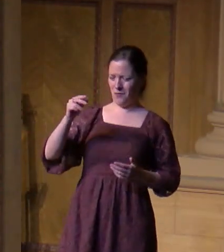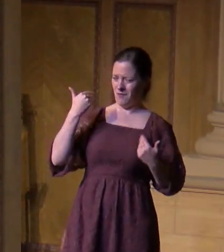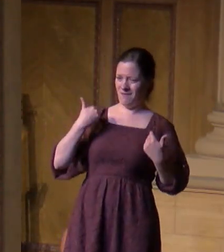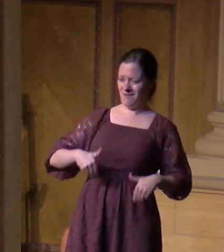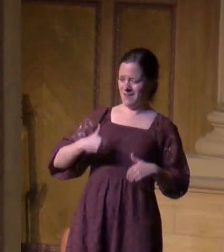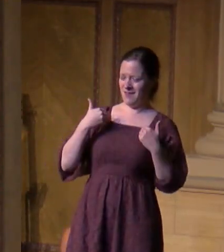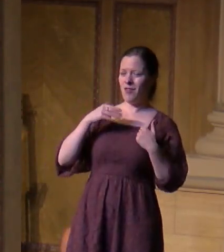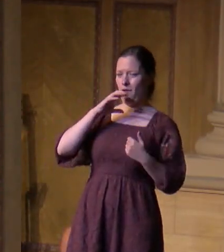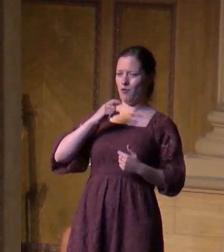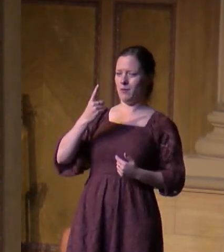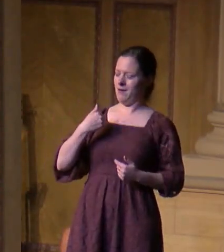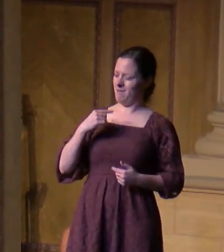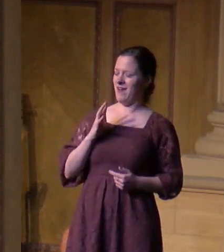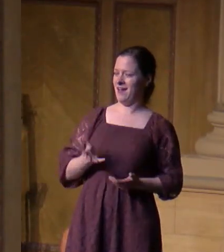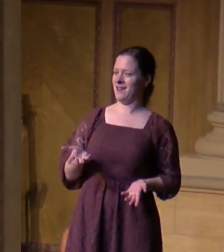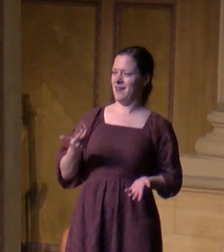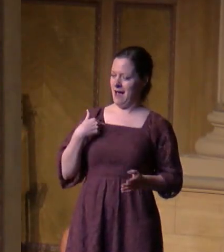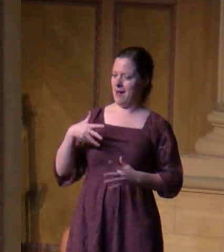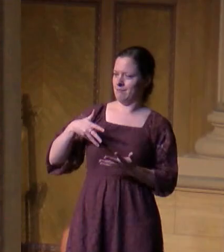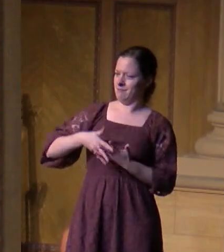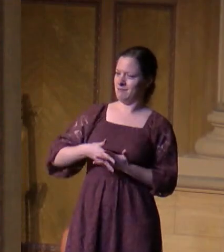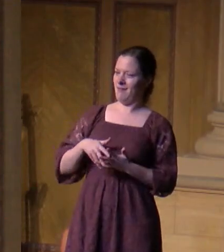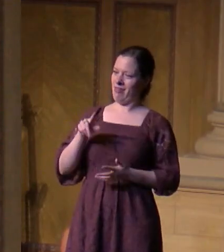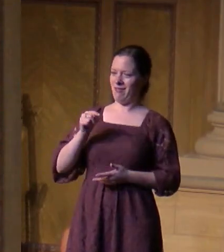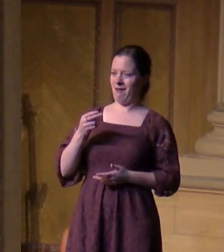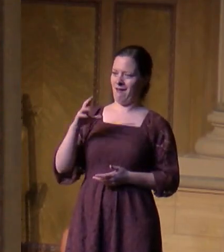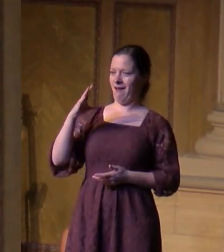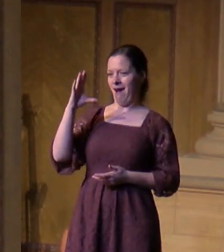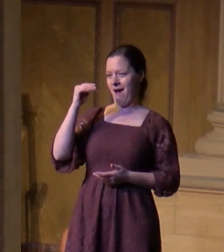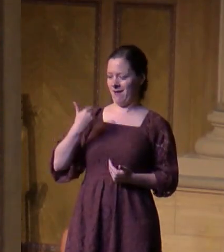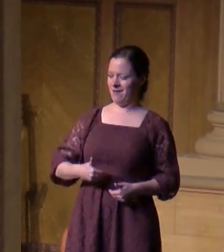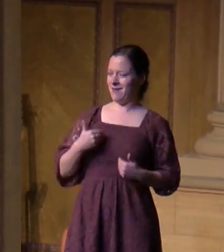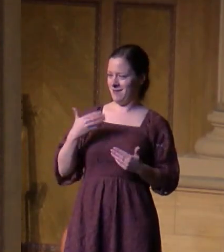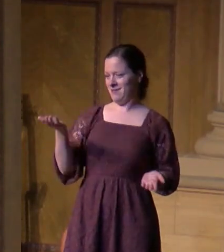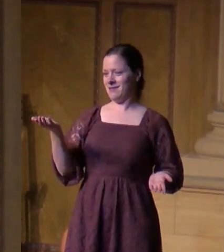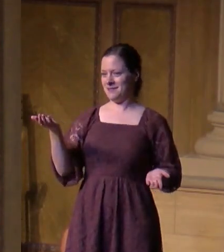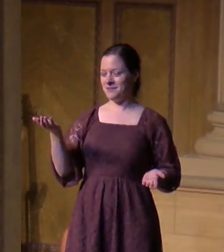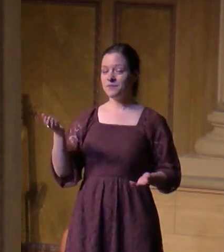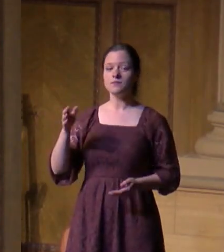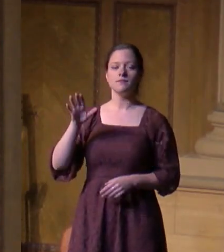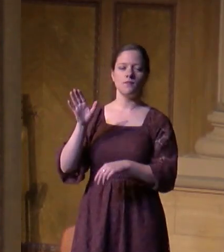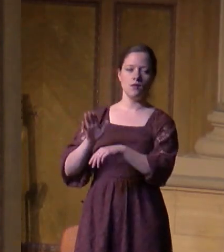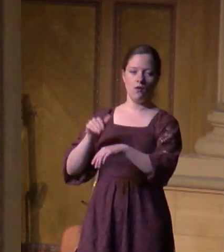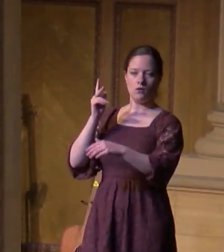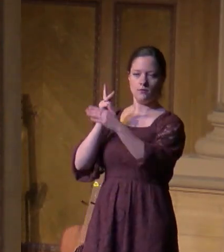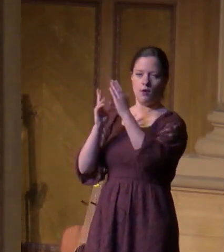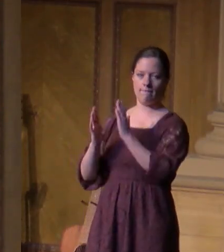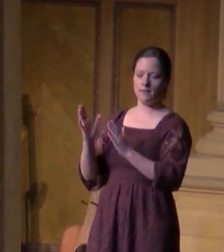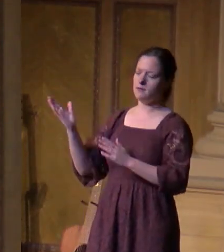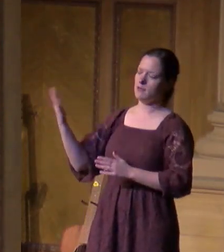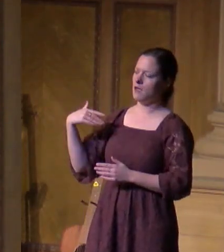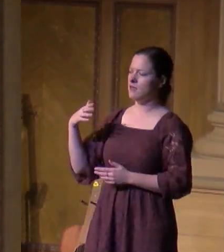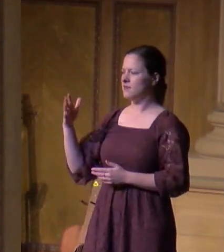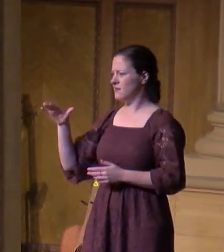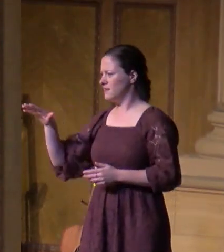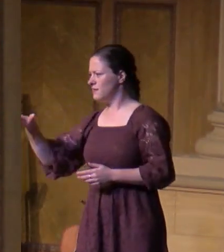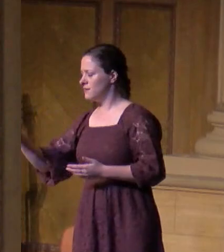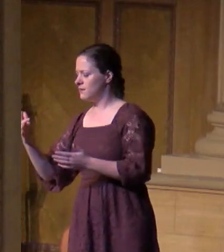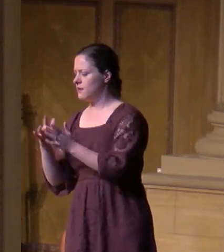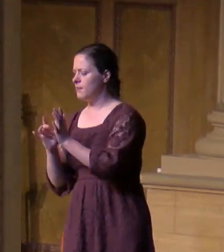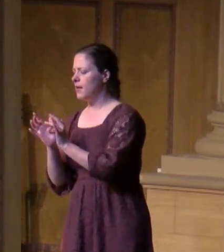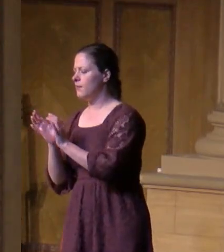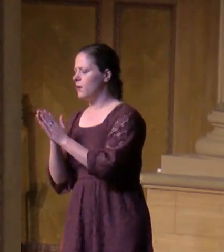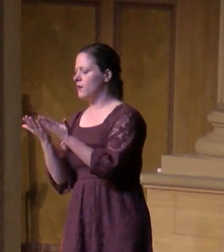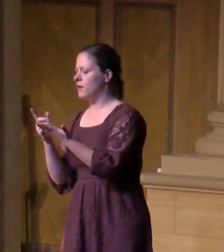king we got the old one he's doing just fine I'm the guy so he calls his prophets together and he asks them guys according to the bible